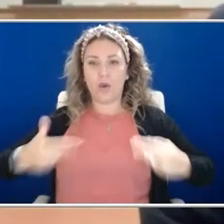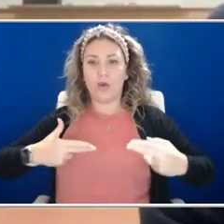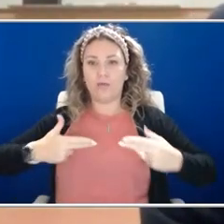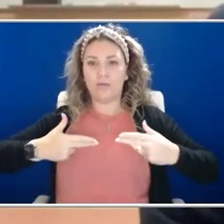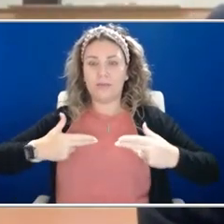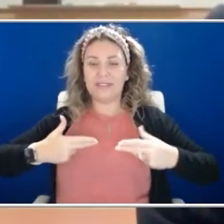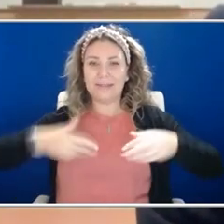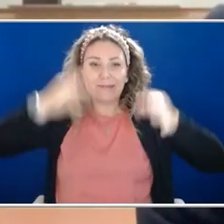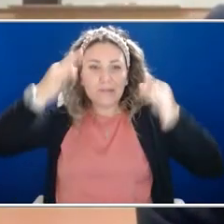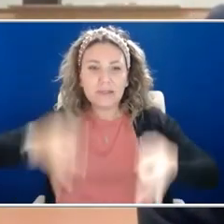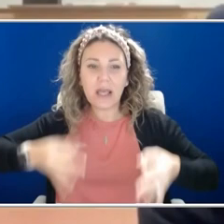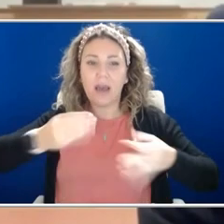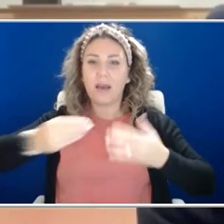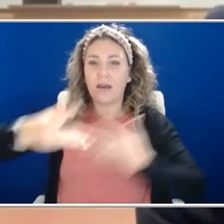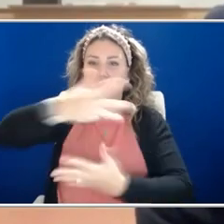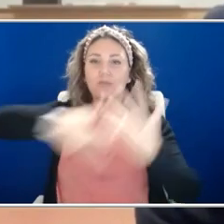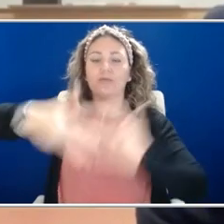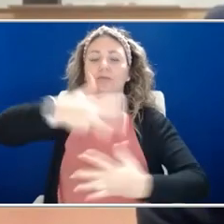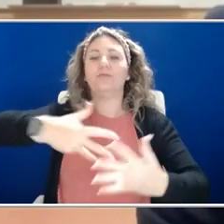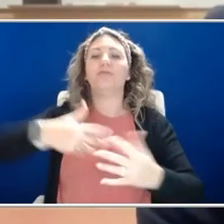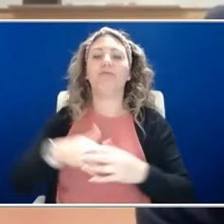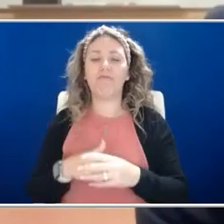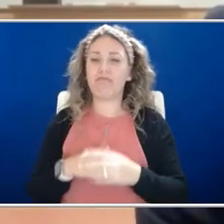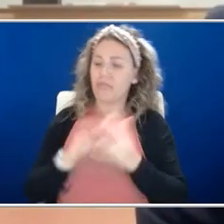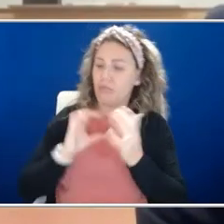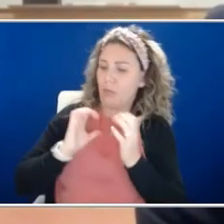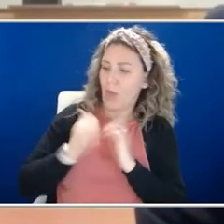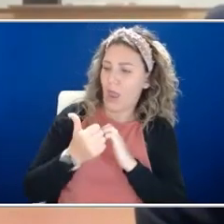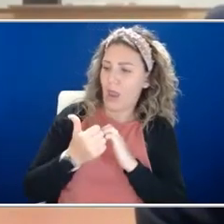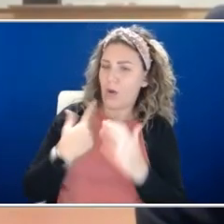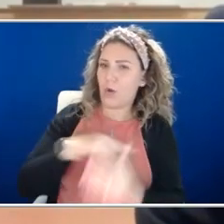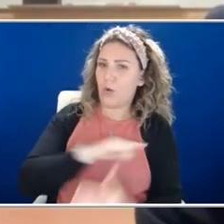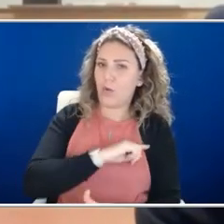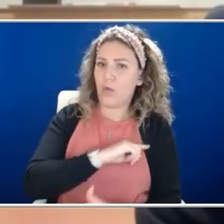decisions or interact, right? And so what we're doing really is, how do we augment